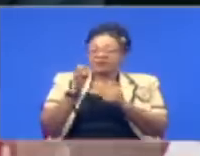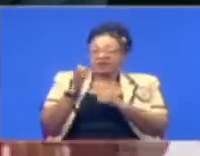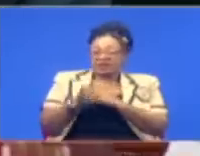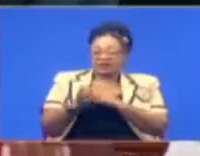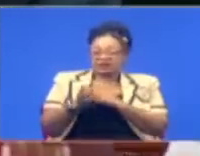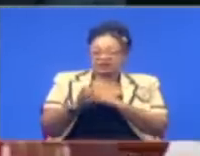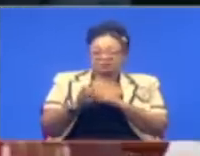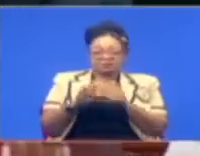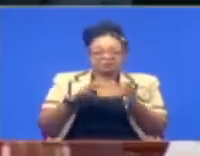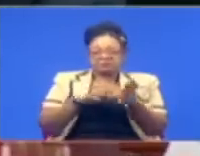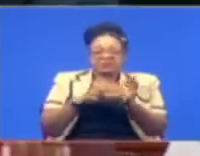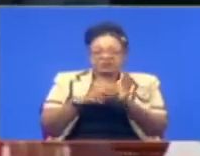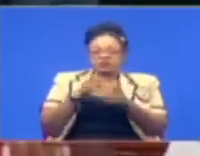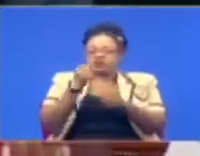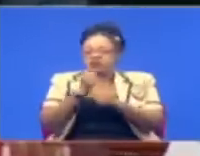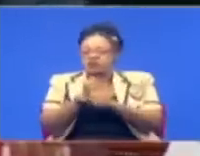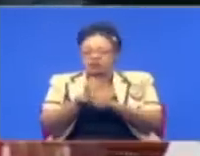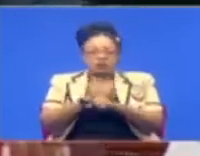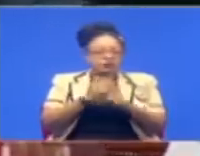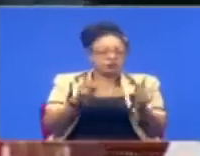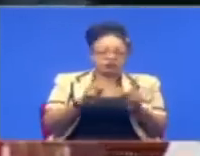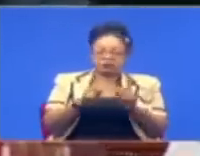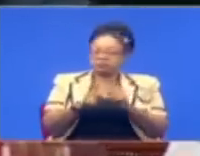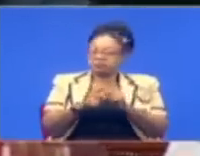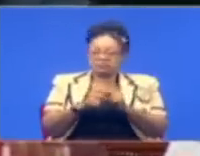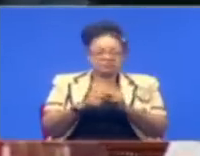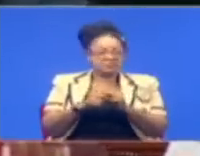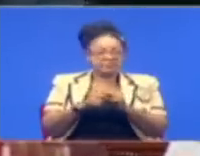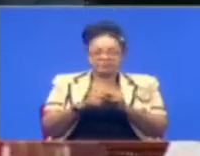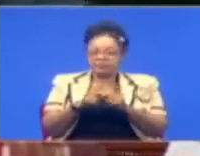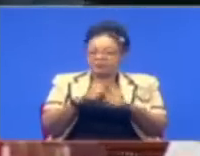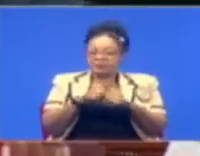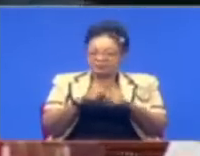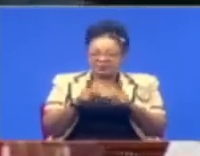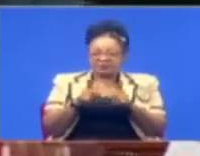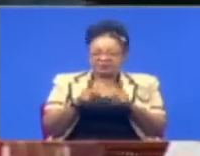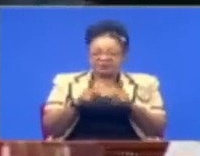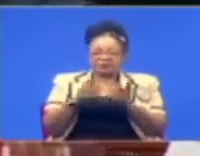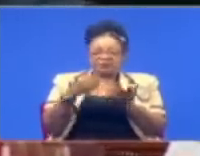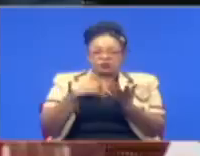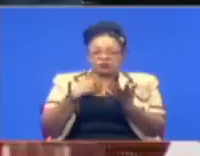of saying do and don't, but to inculcate